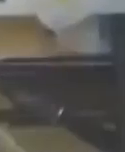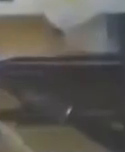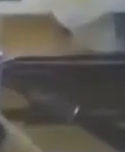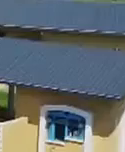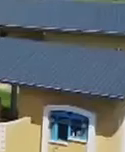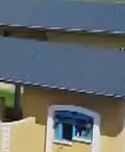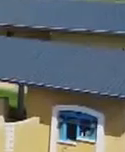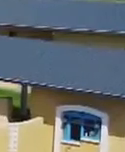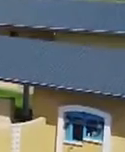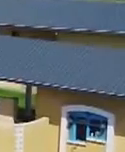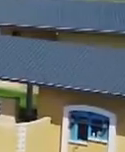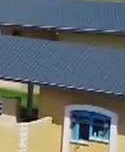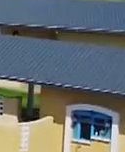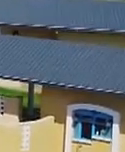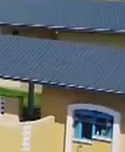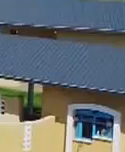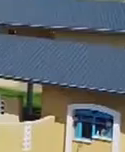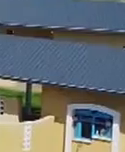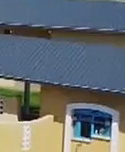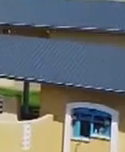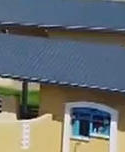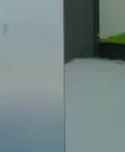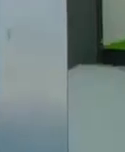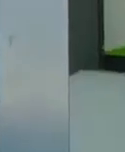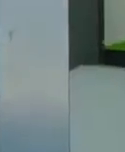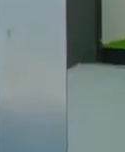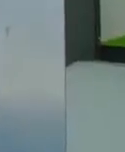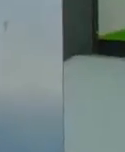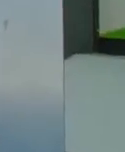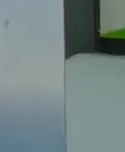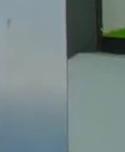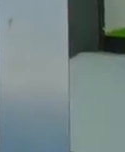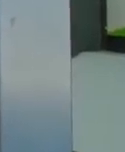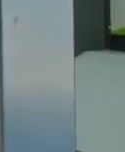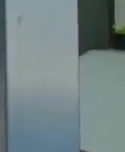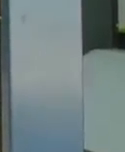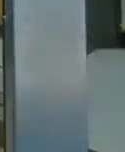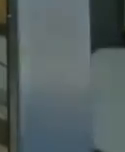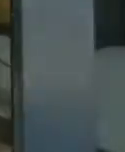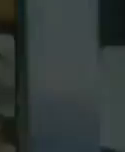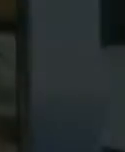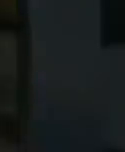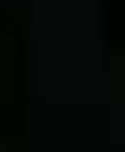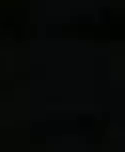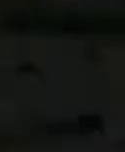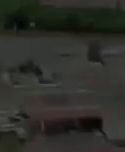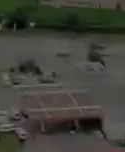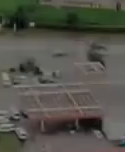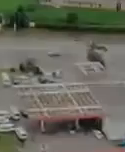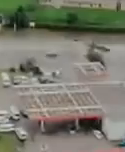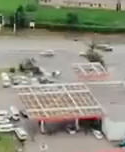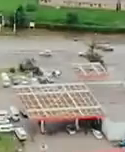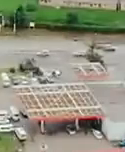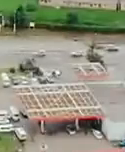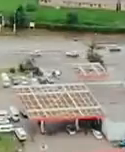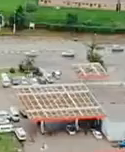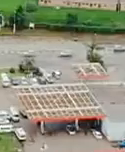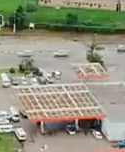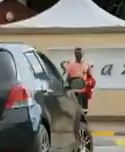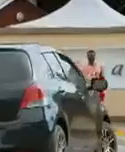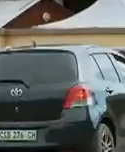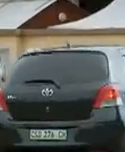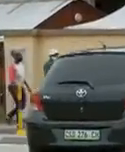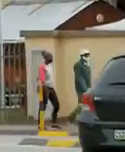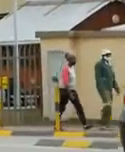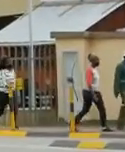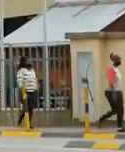betterment of society and placing communities at the center of the projects. For instance, within Eswatini, this